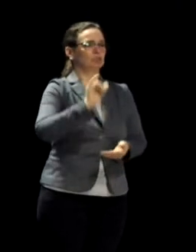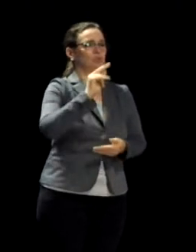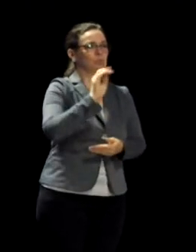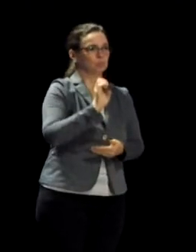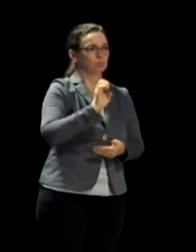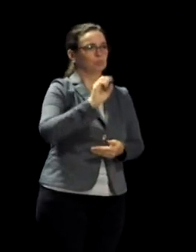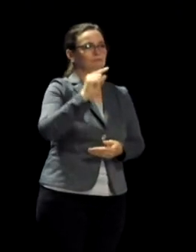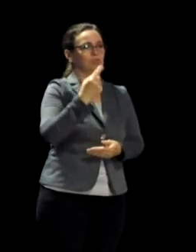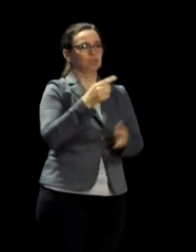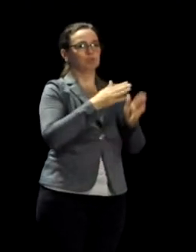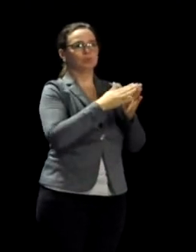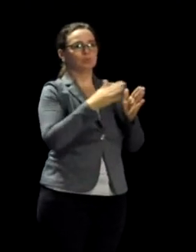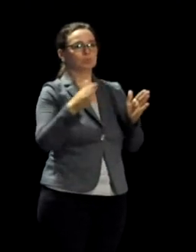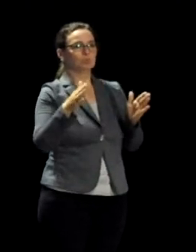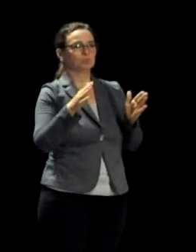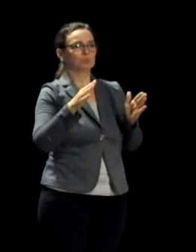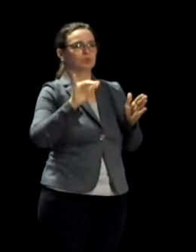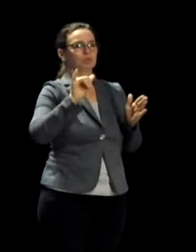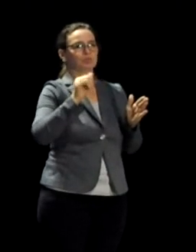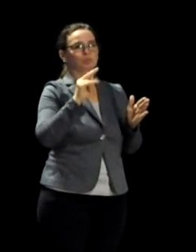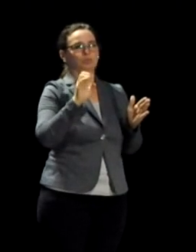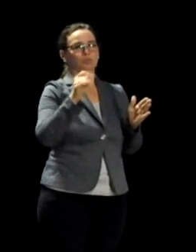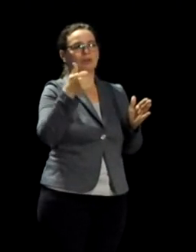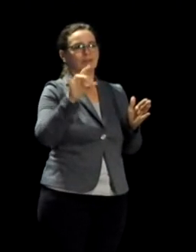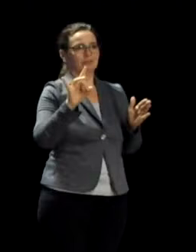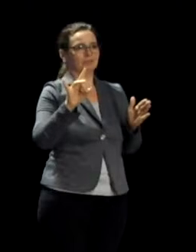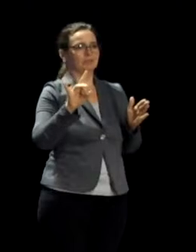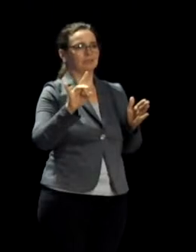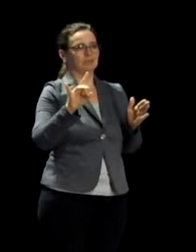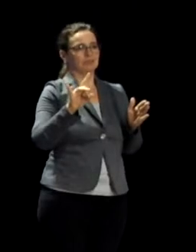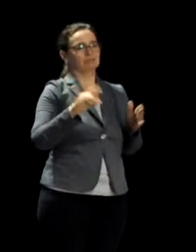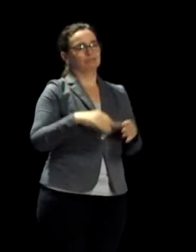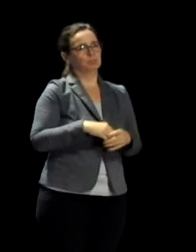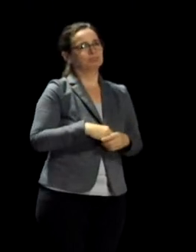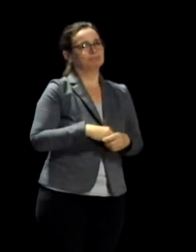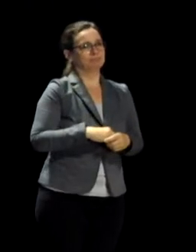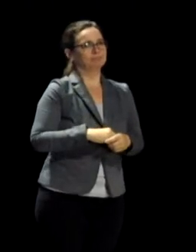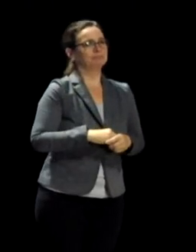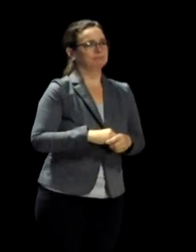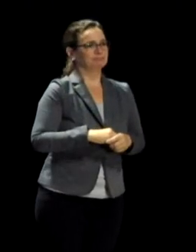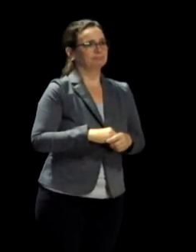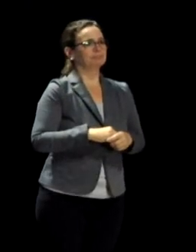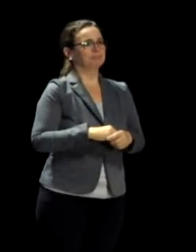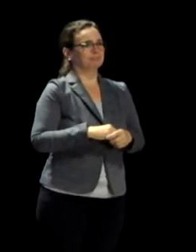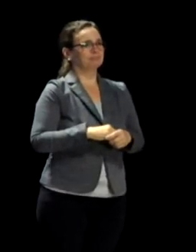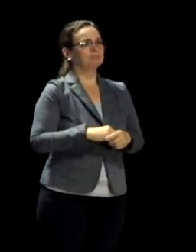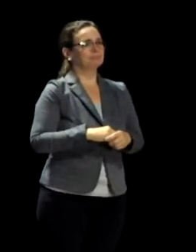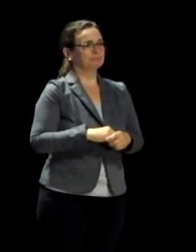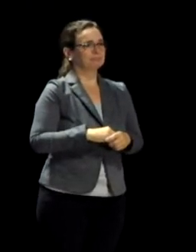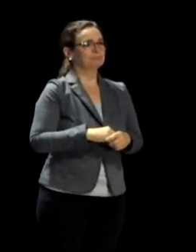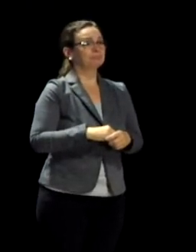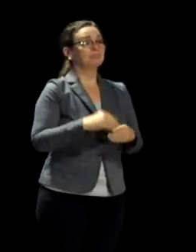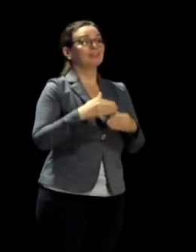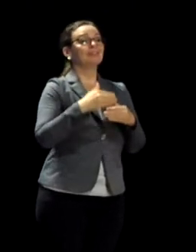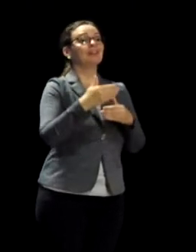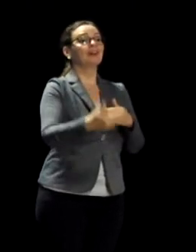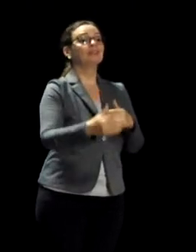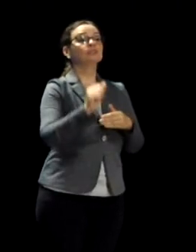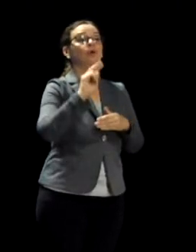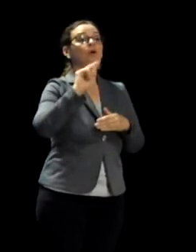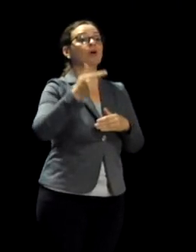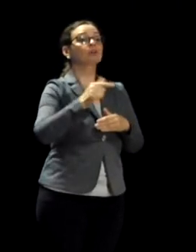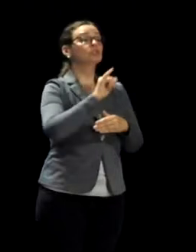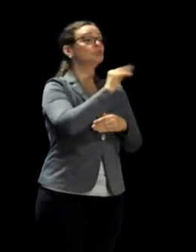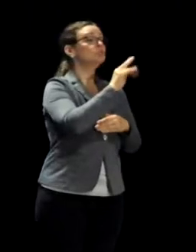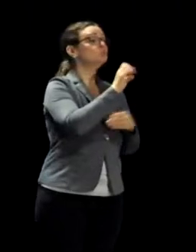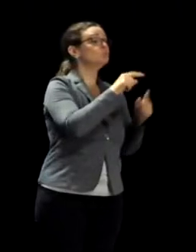1st to like June 18th period. So our next payment in August will reflect a period of June,